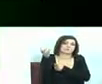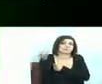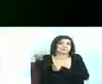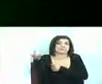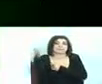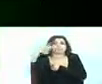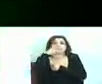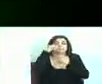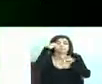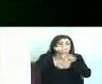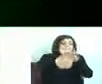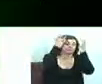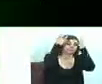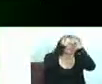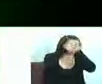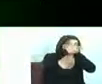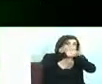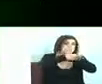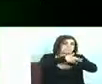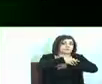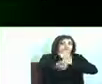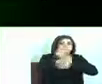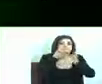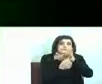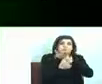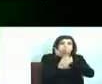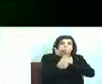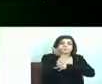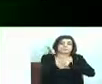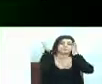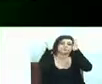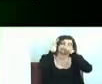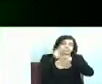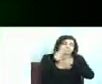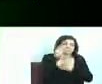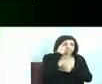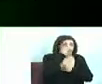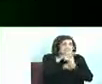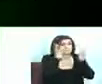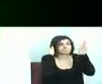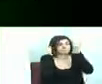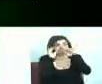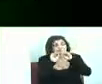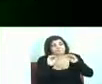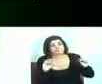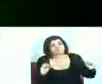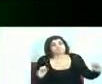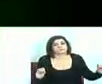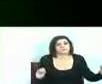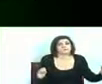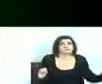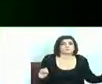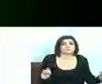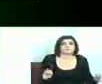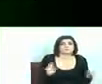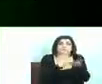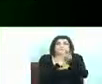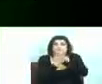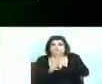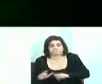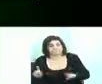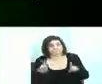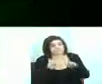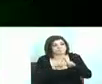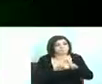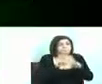are. You're the light in this darkness. You're the hope through the hopeless. You're the peace through